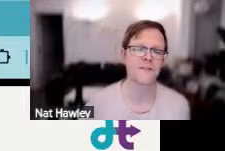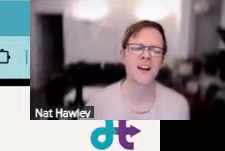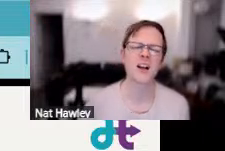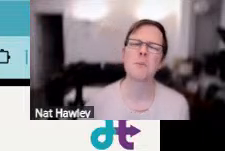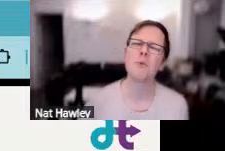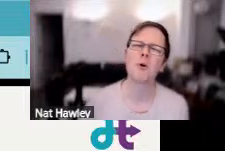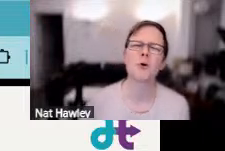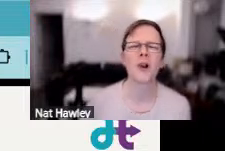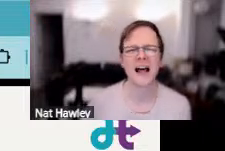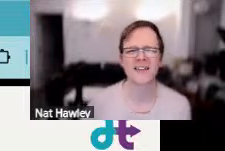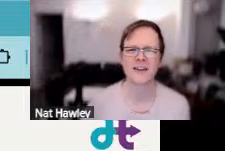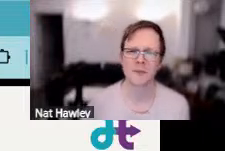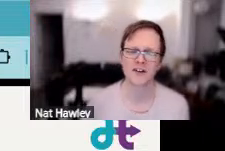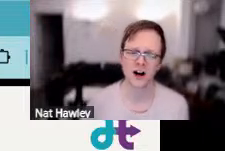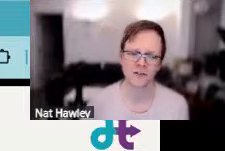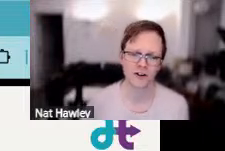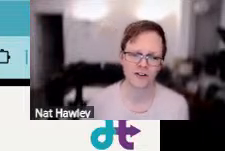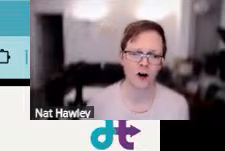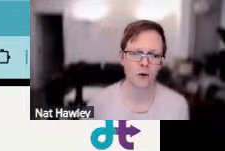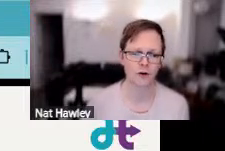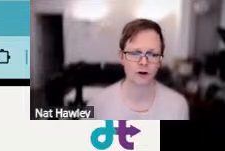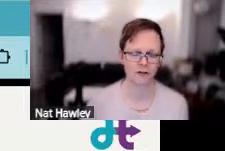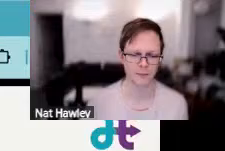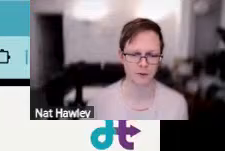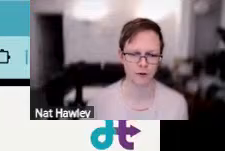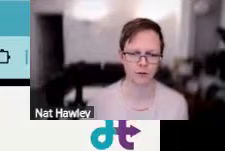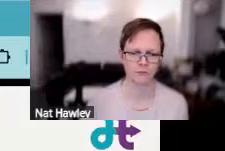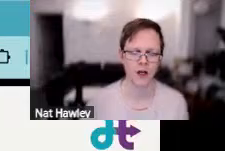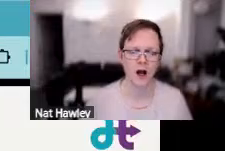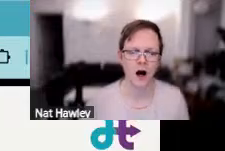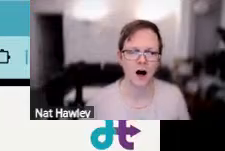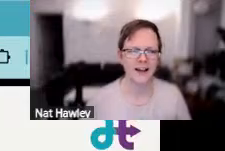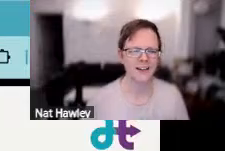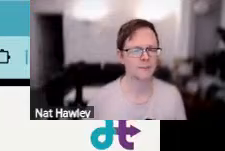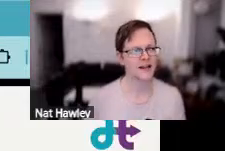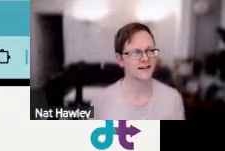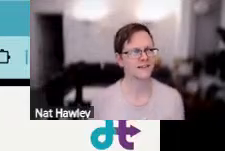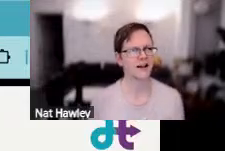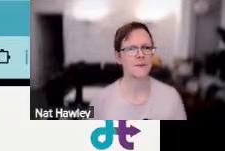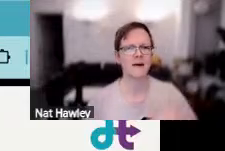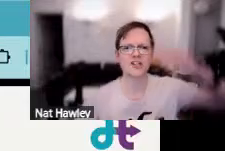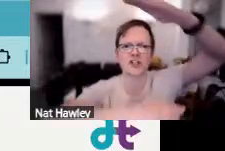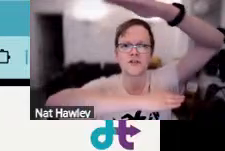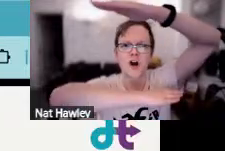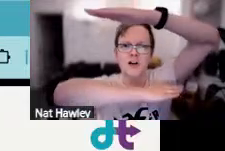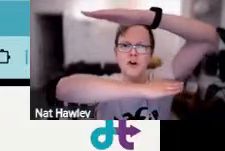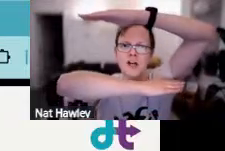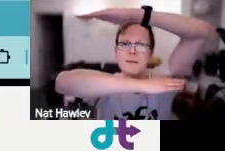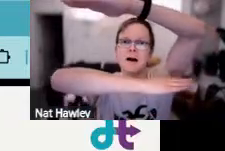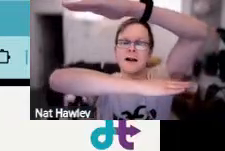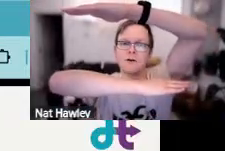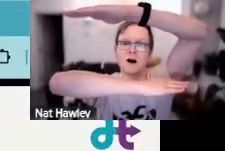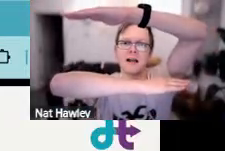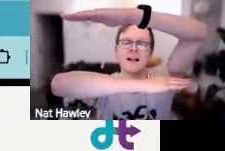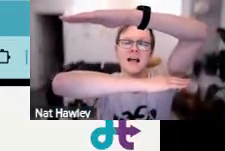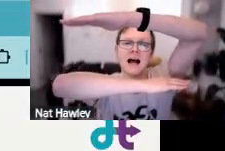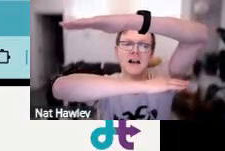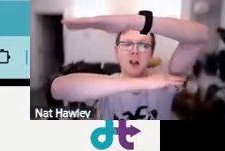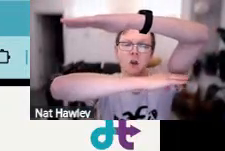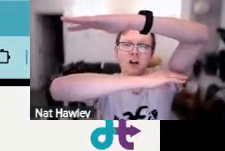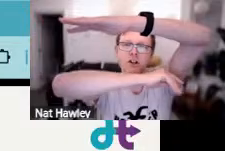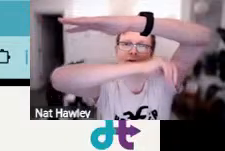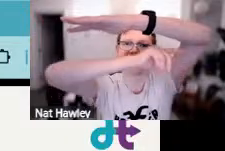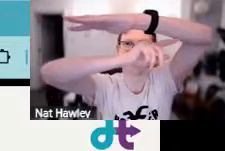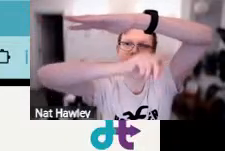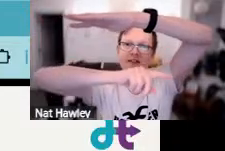brains that think more or less similar to others are called neurotypical. I explain this like, imagine you've kind of got like a parallel line. And